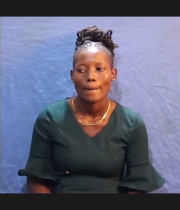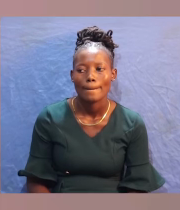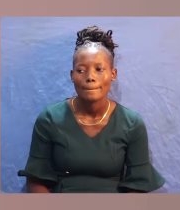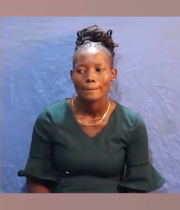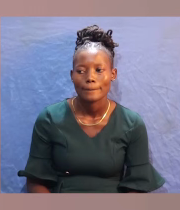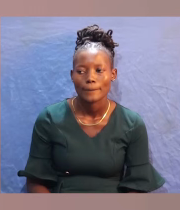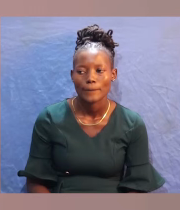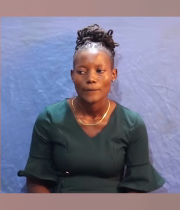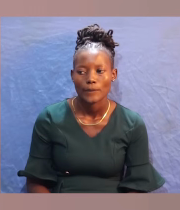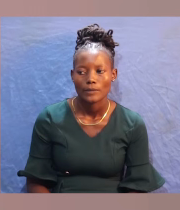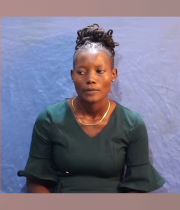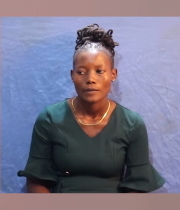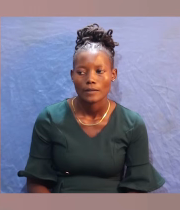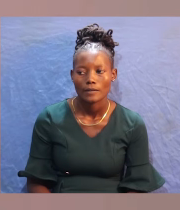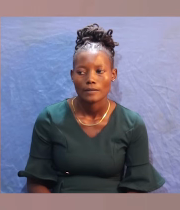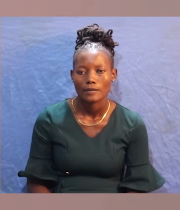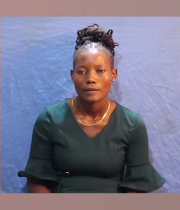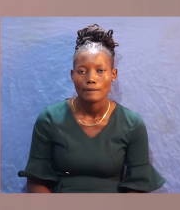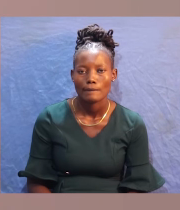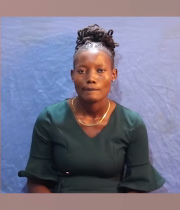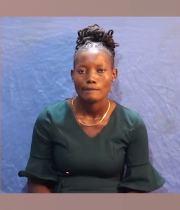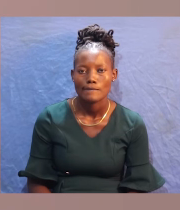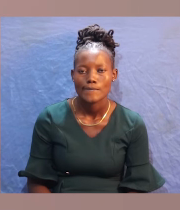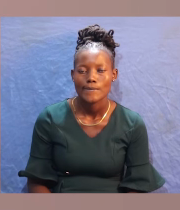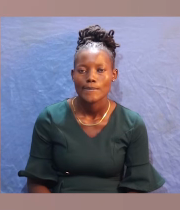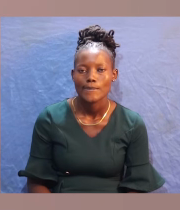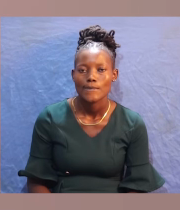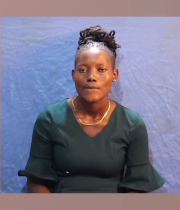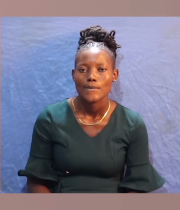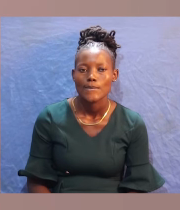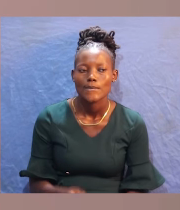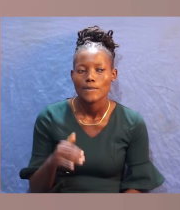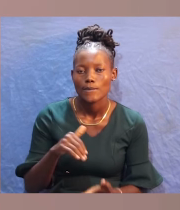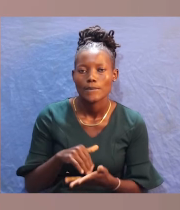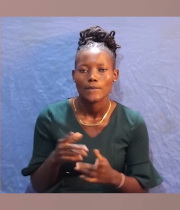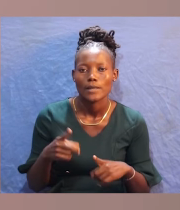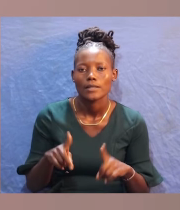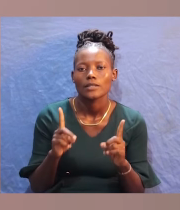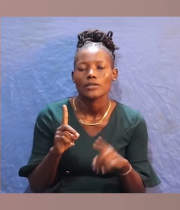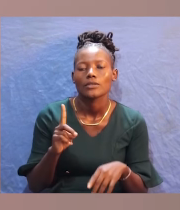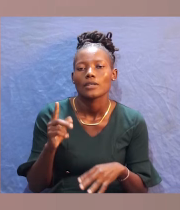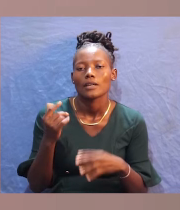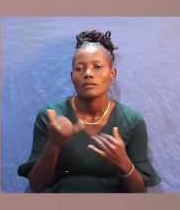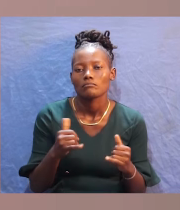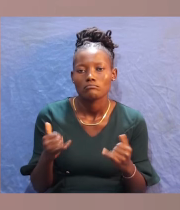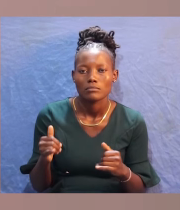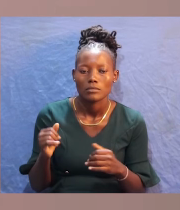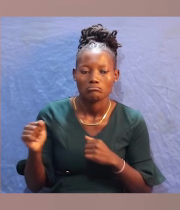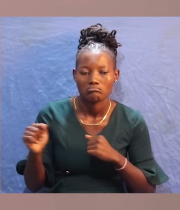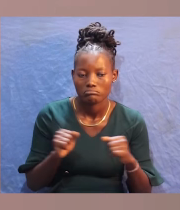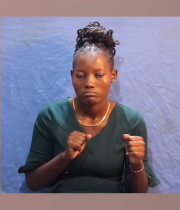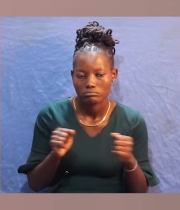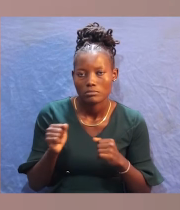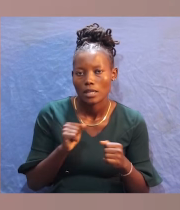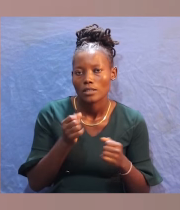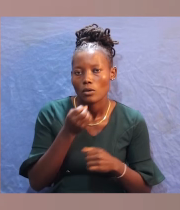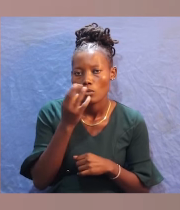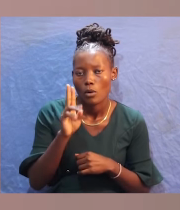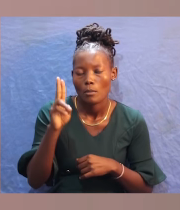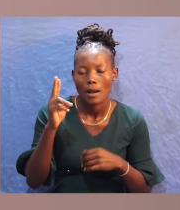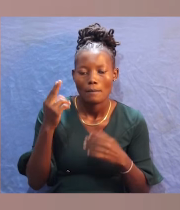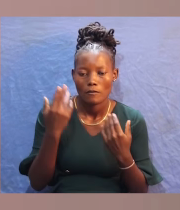So again, during trainings, during game, after maybe training, after warm up and everything, so you bring in